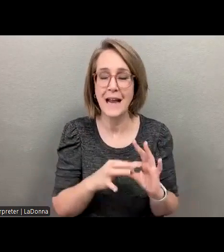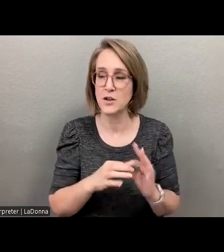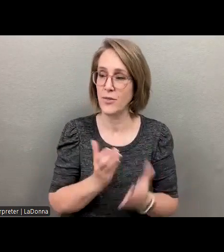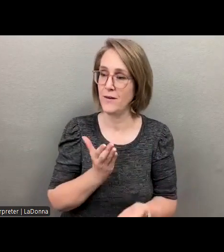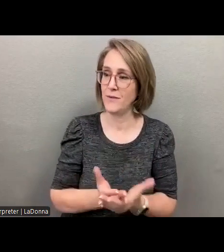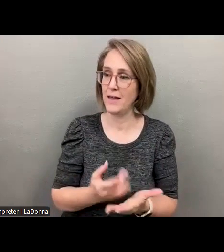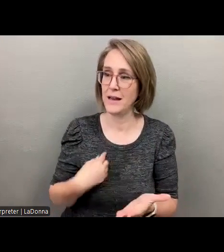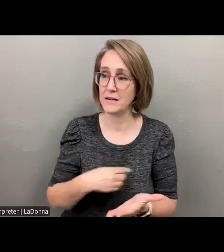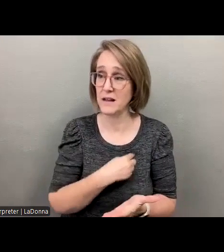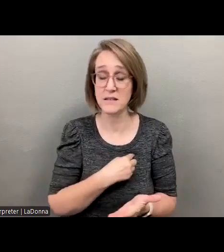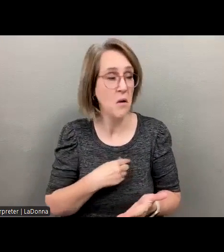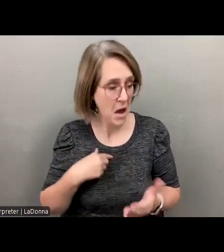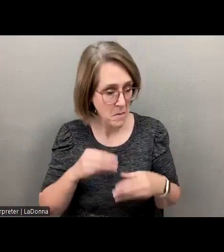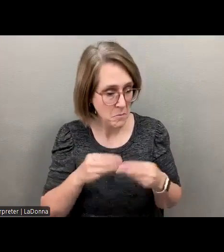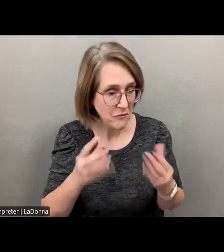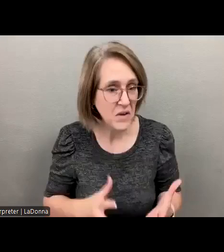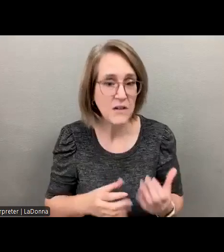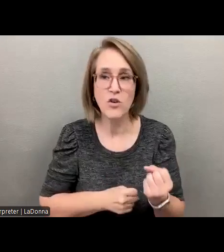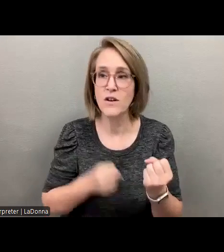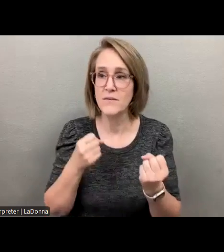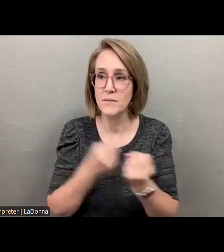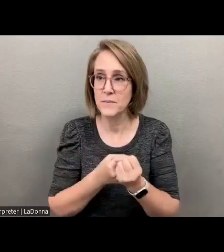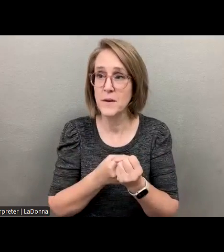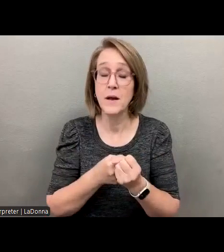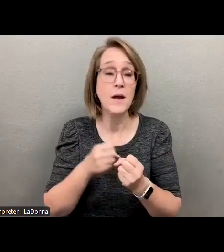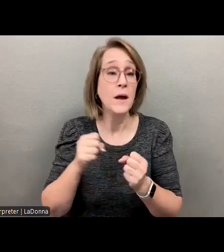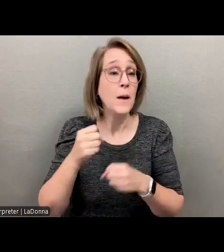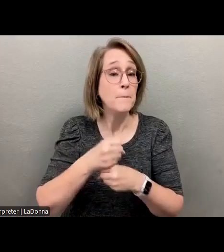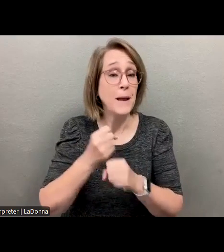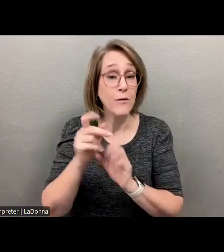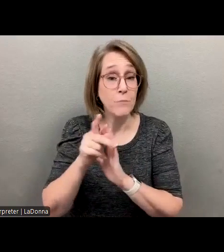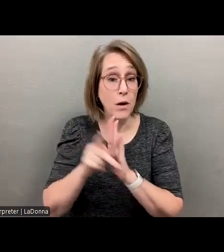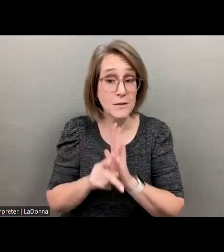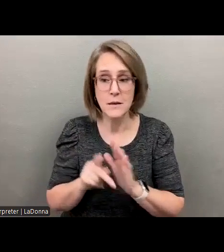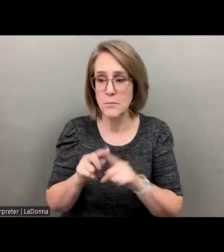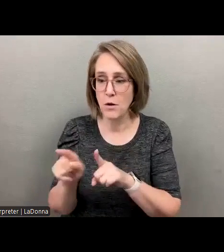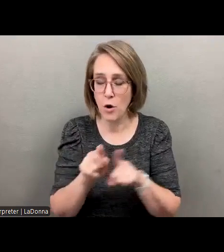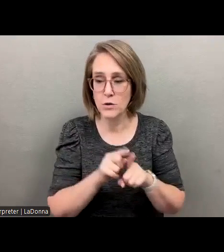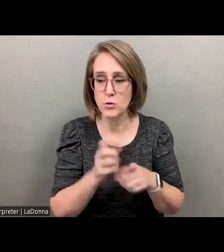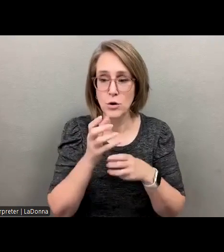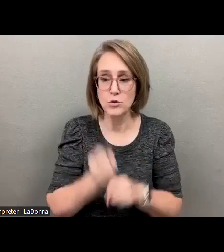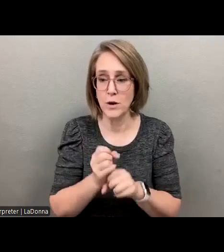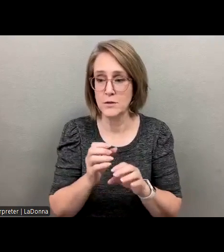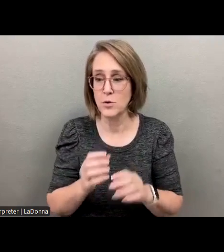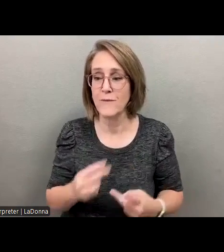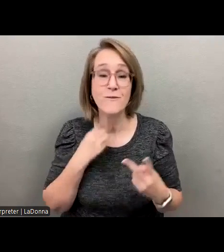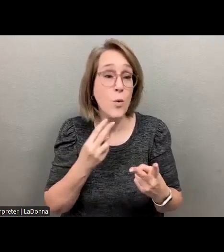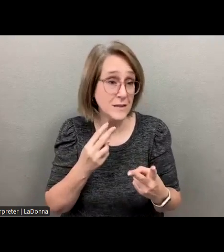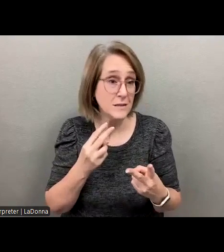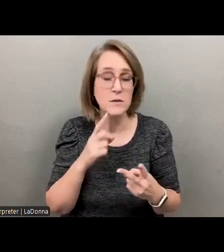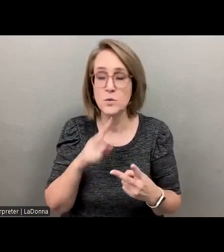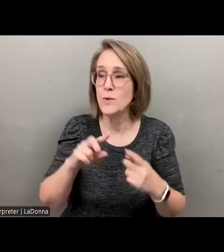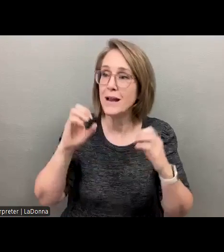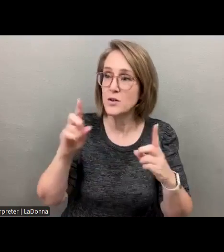not only providers, advocates, and policymakers, but as trusted voices, and opens doors to educate those who